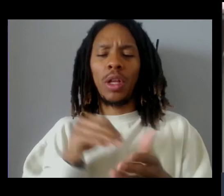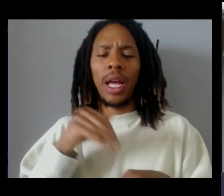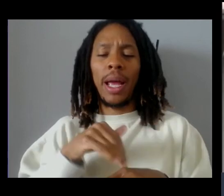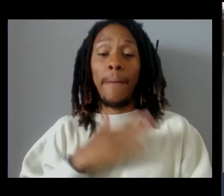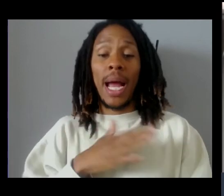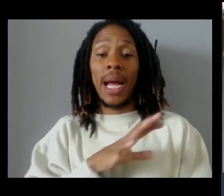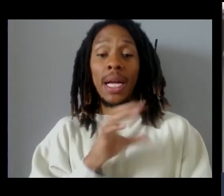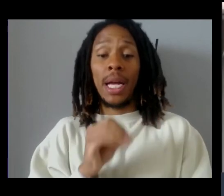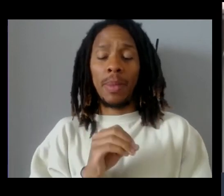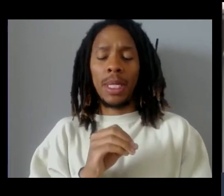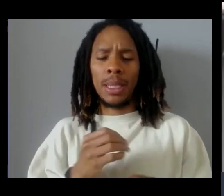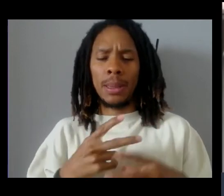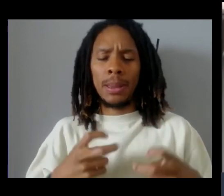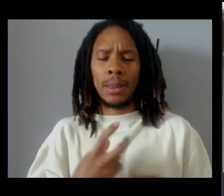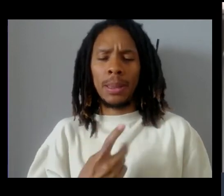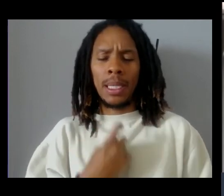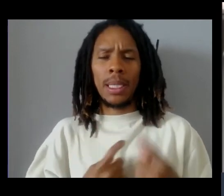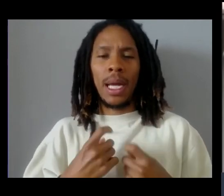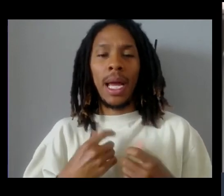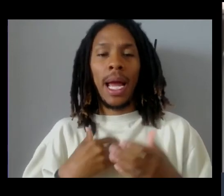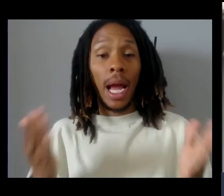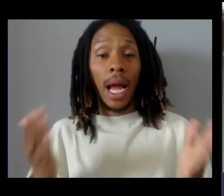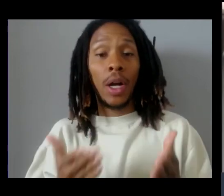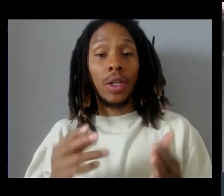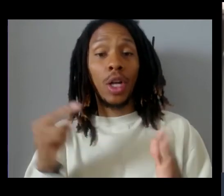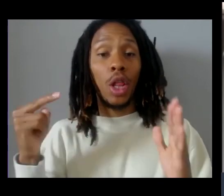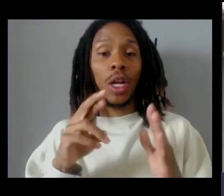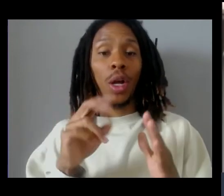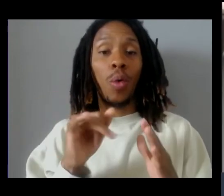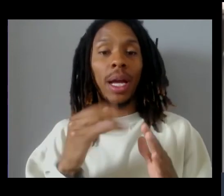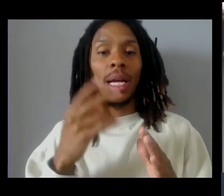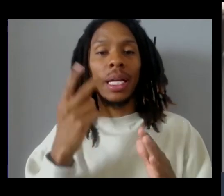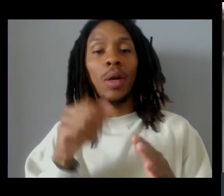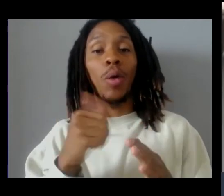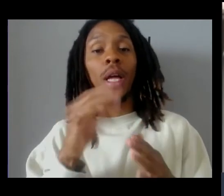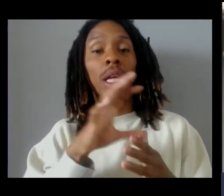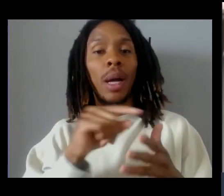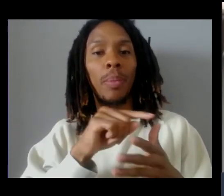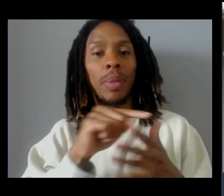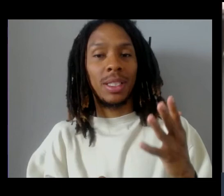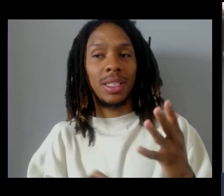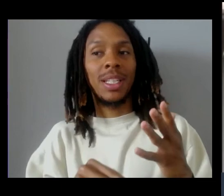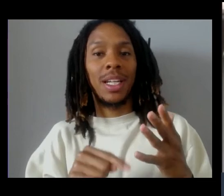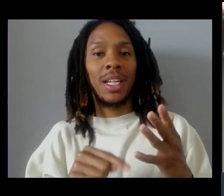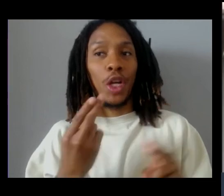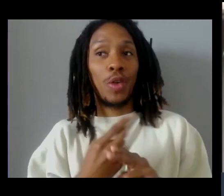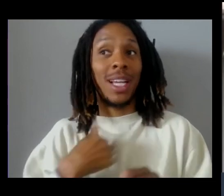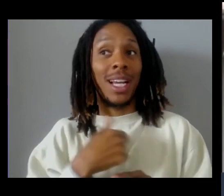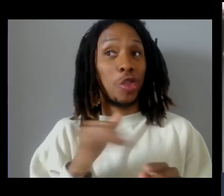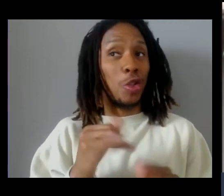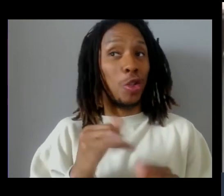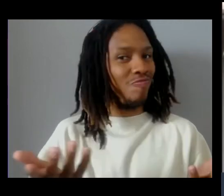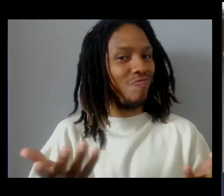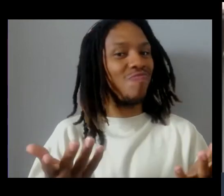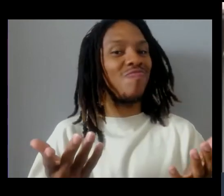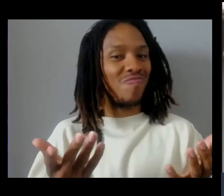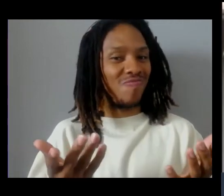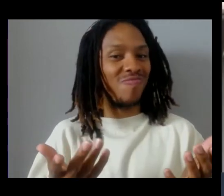I'd encourage you to take a look at Ray and see what other companies are doing with Ray.